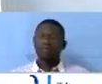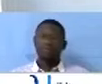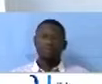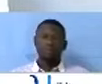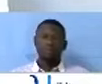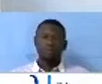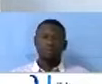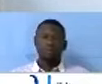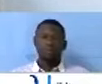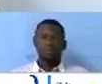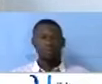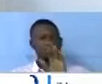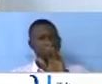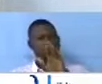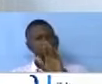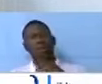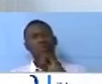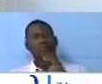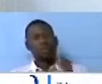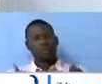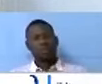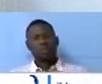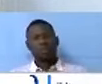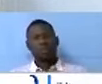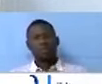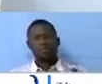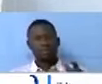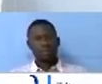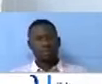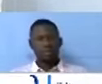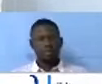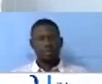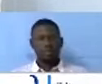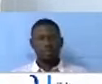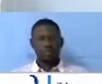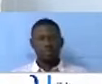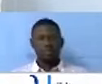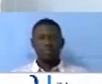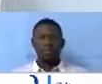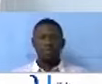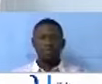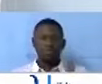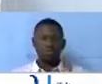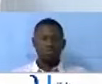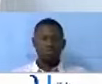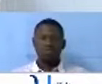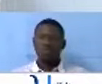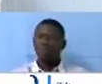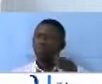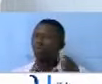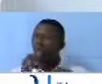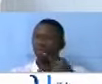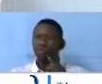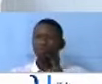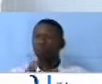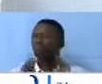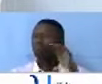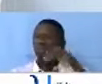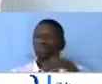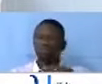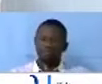Look, Mr. Chairman. Mr. Chairman. I have gone beyond that. Yes, I'll not move up to the